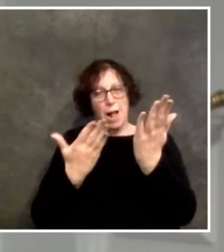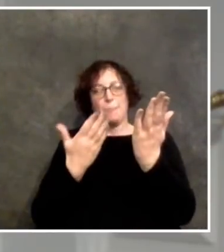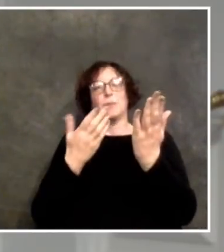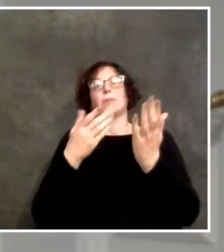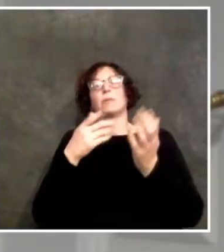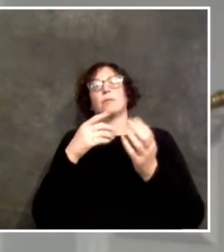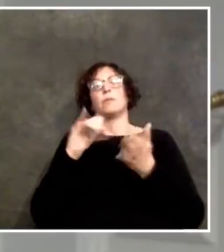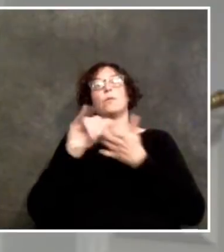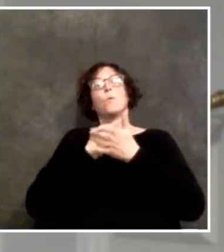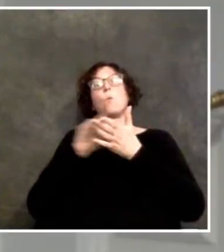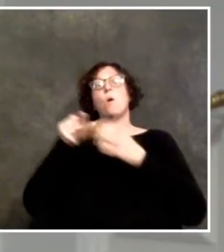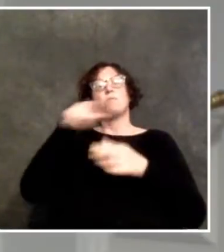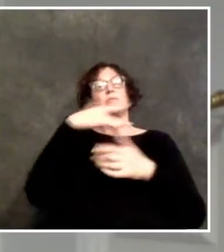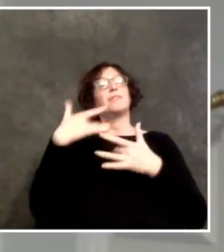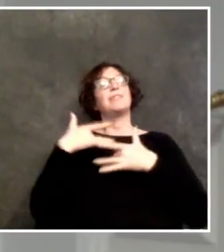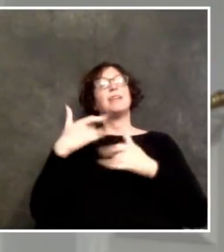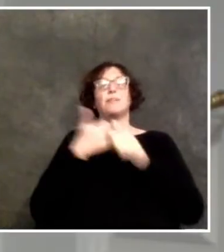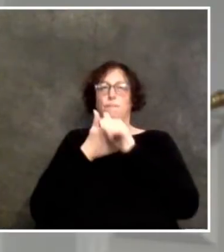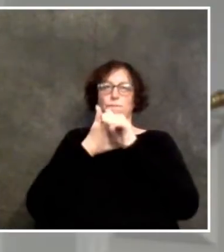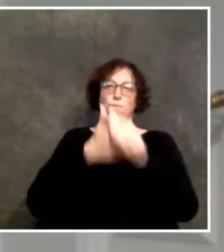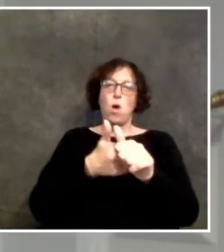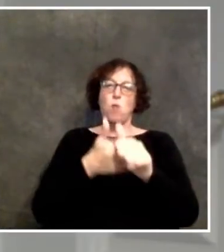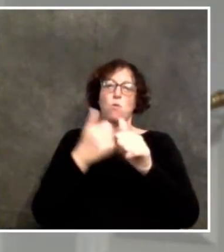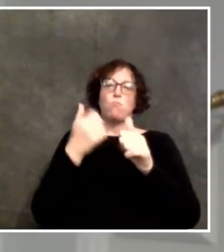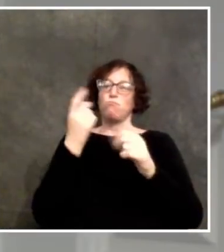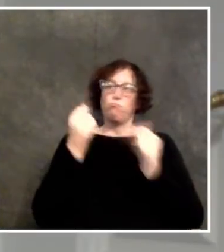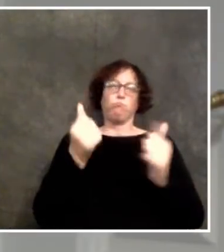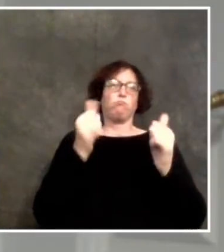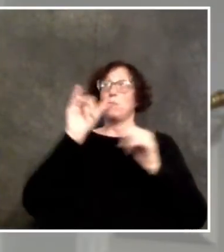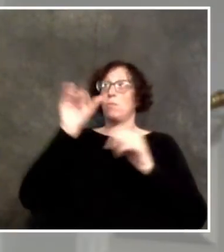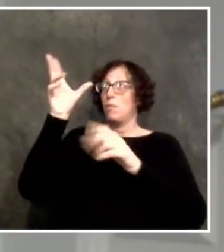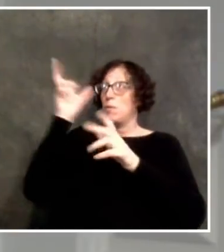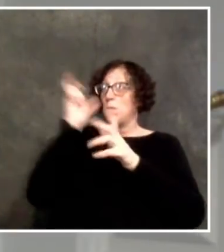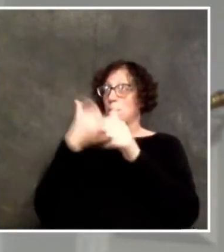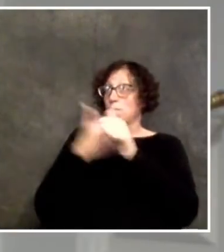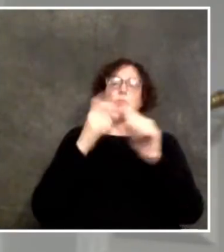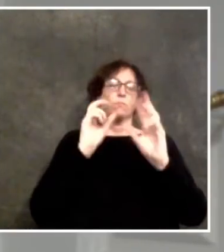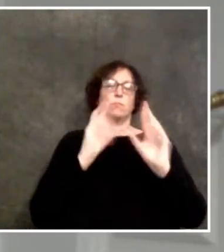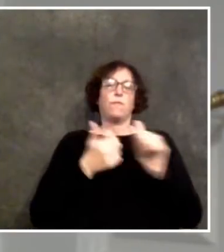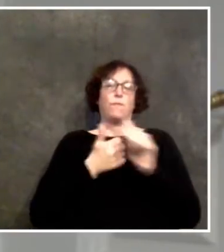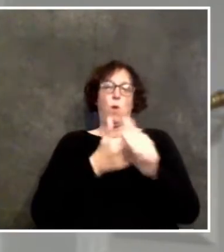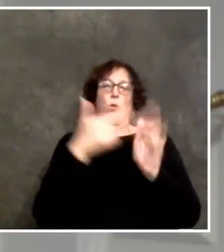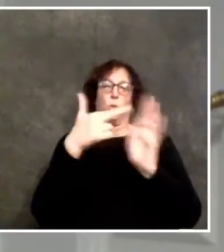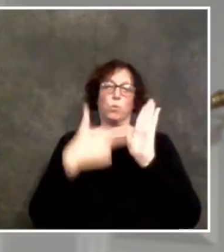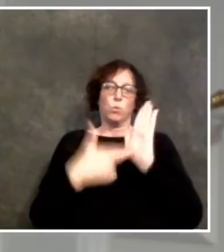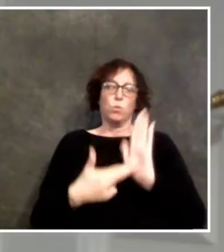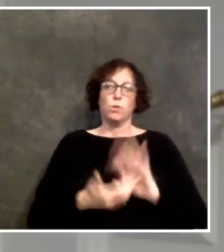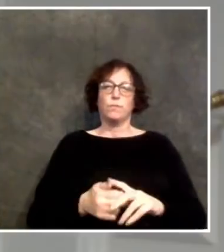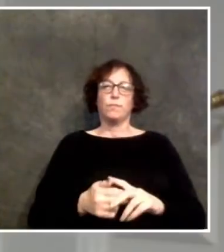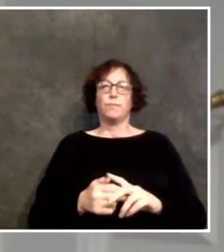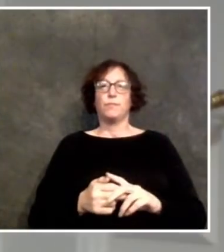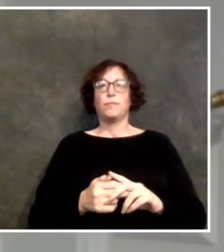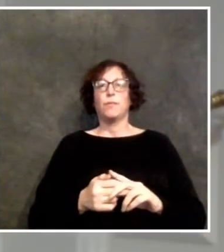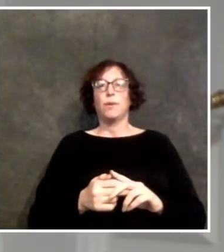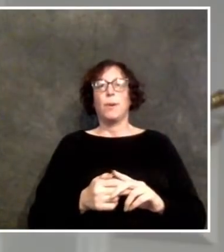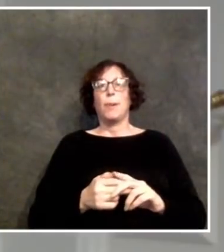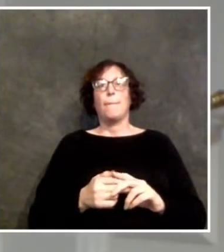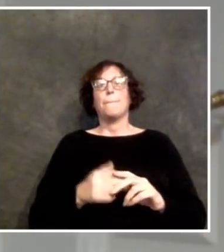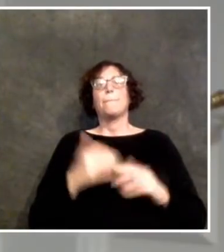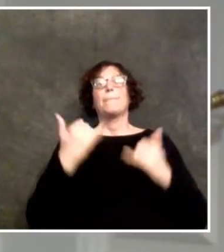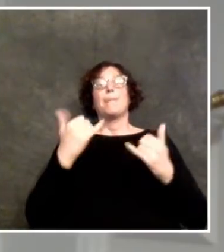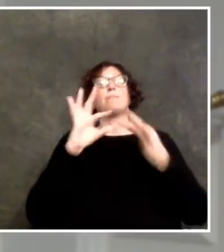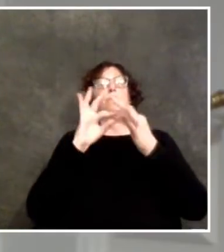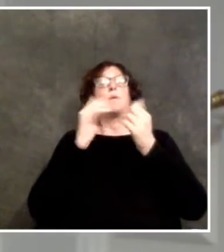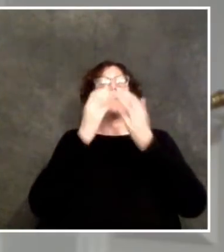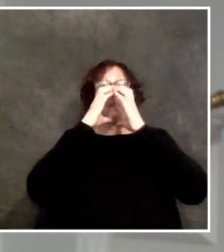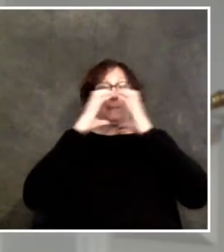people have been rising to this unprecedented situation. And so with regards to face covering, it's